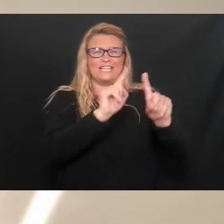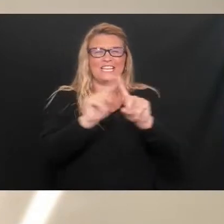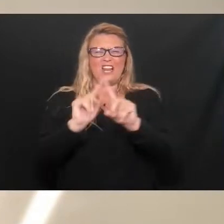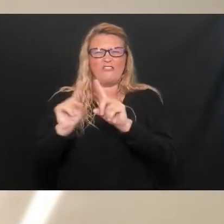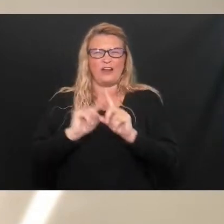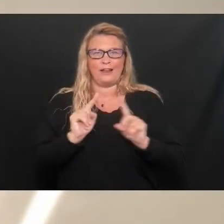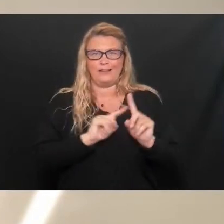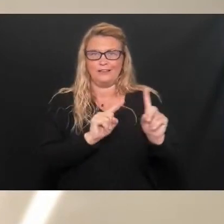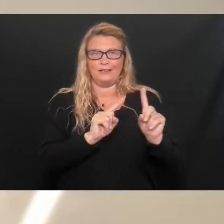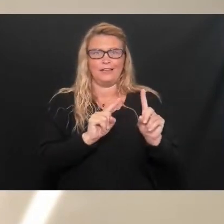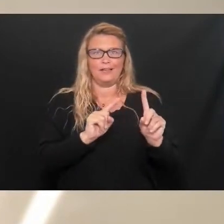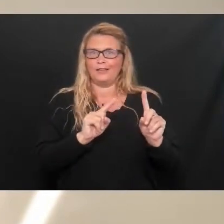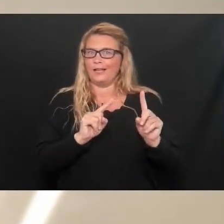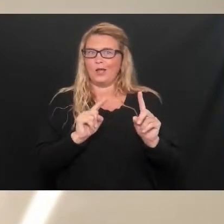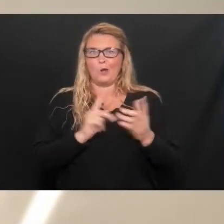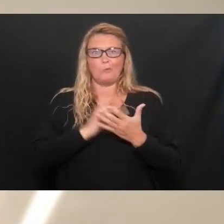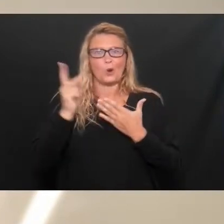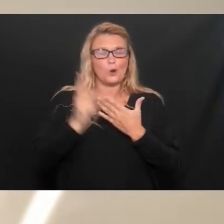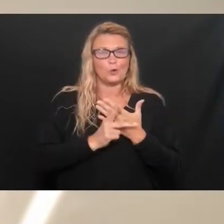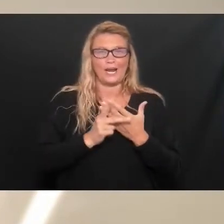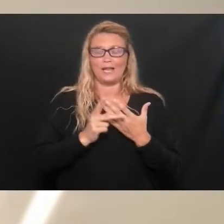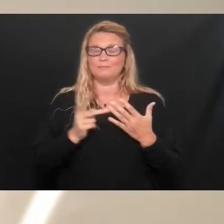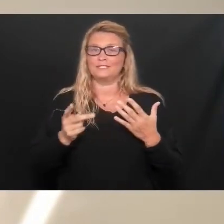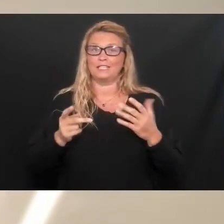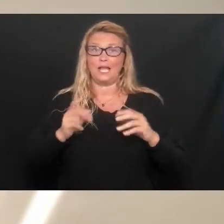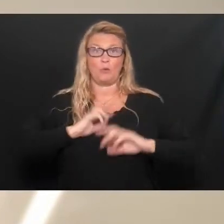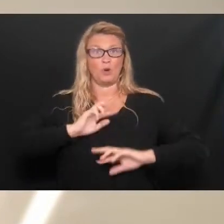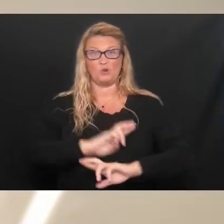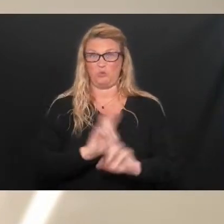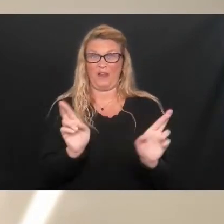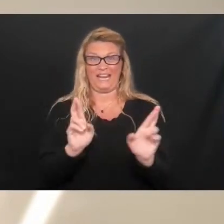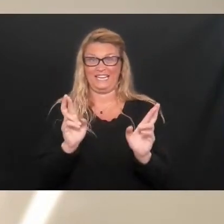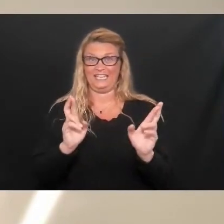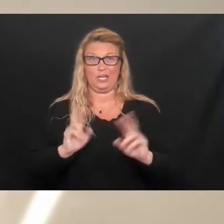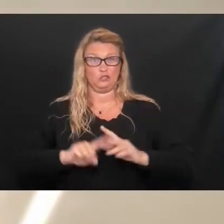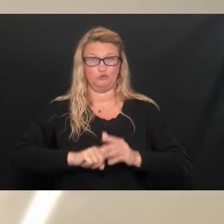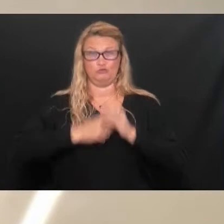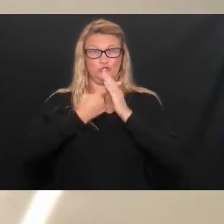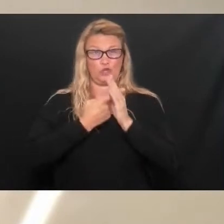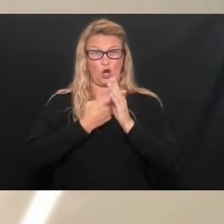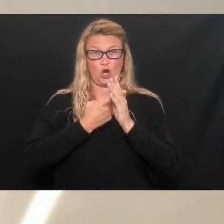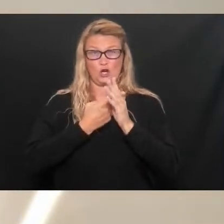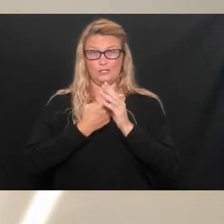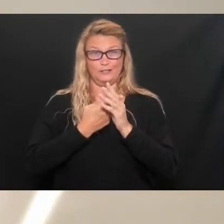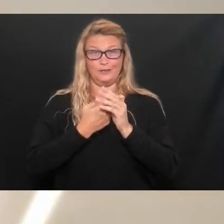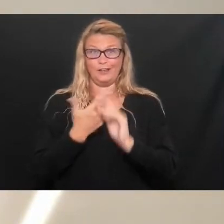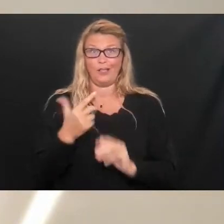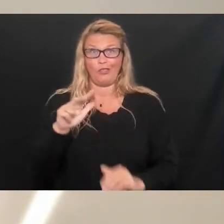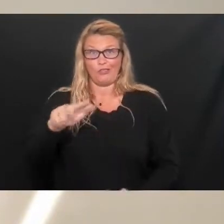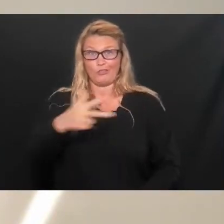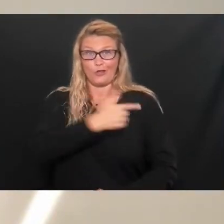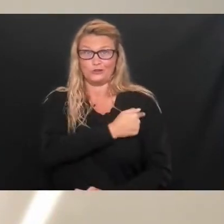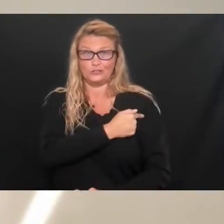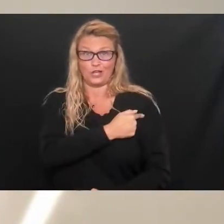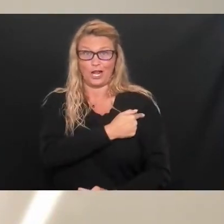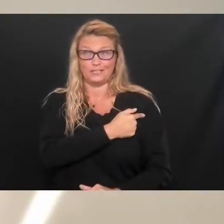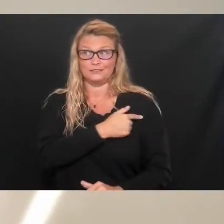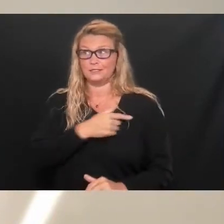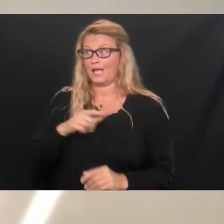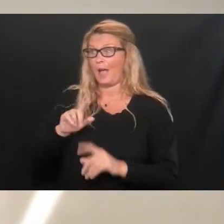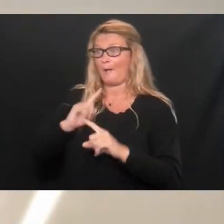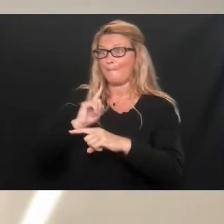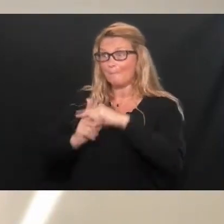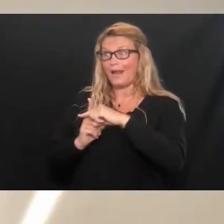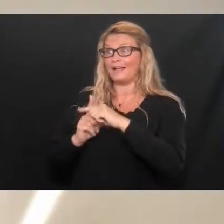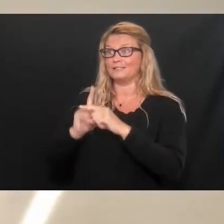our operations lead, Joe Peel, and we're prepared to execute doses to more unvaccinated folks because we know we need to do